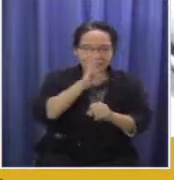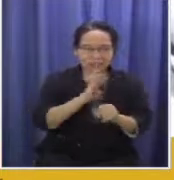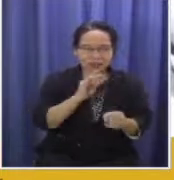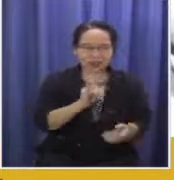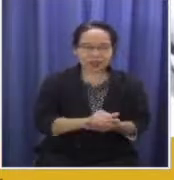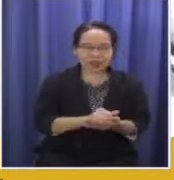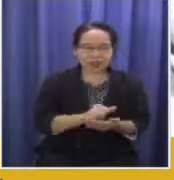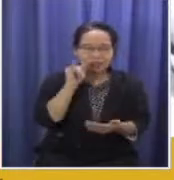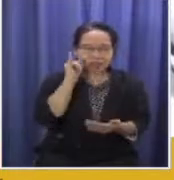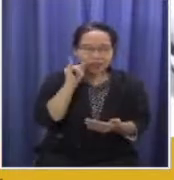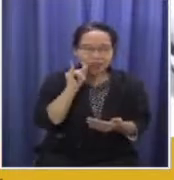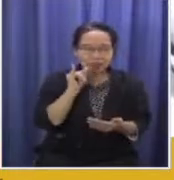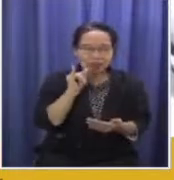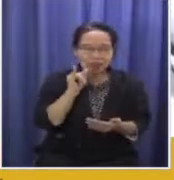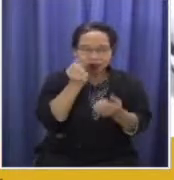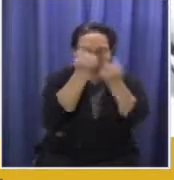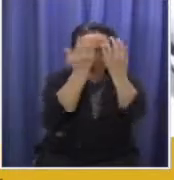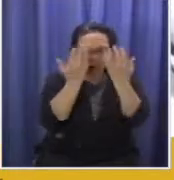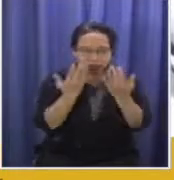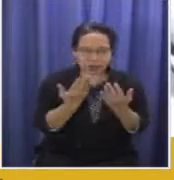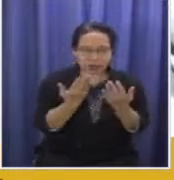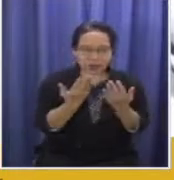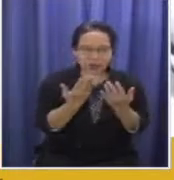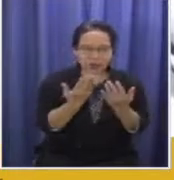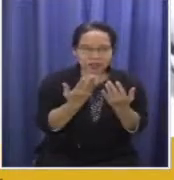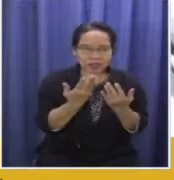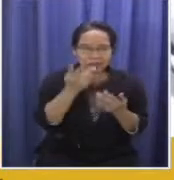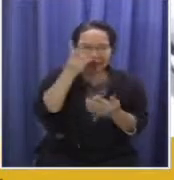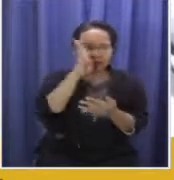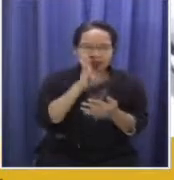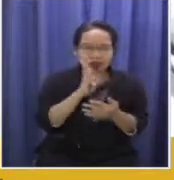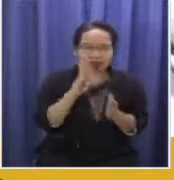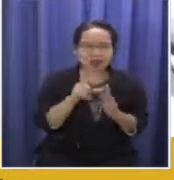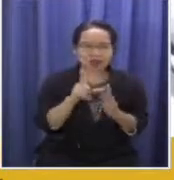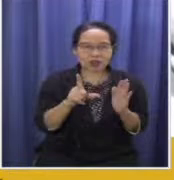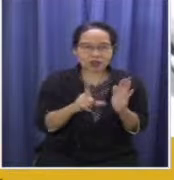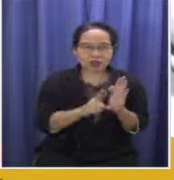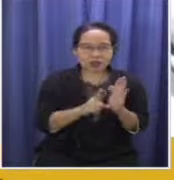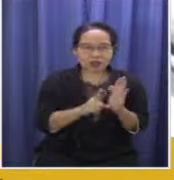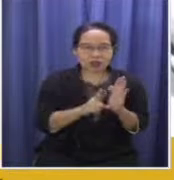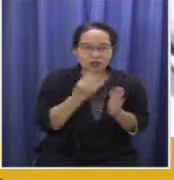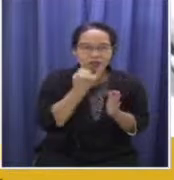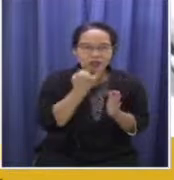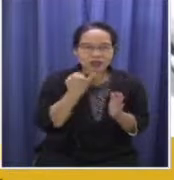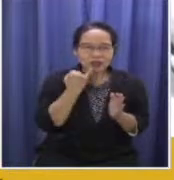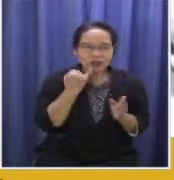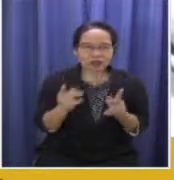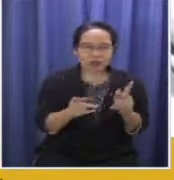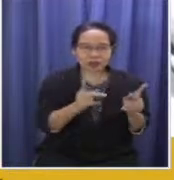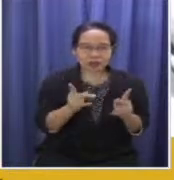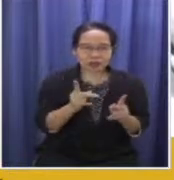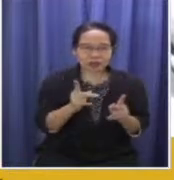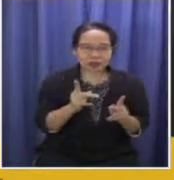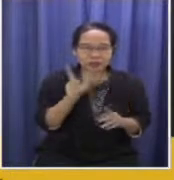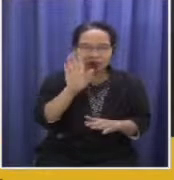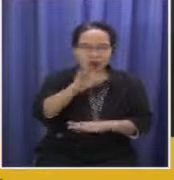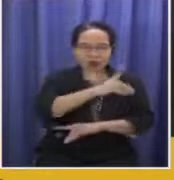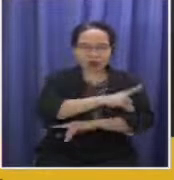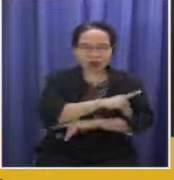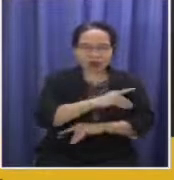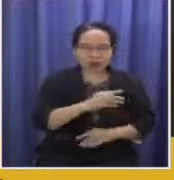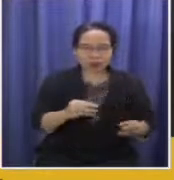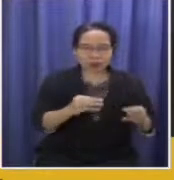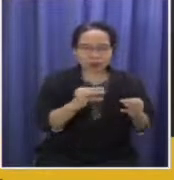that if they are going to obey God's law, the Israelites, your days may